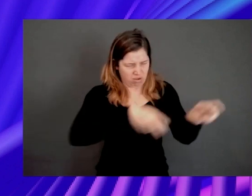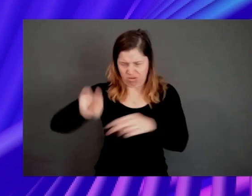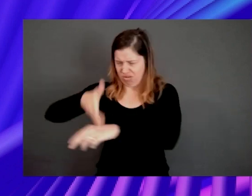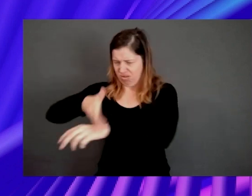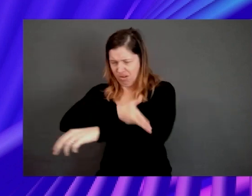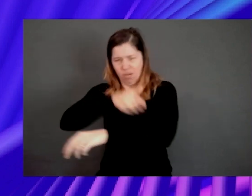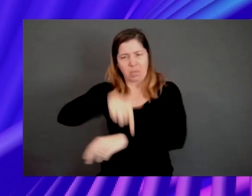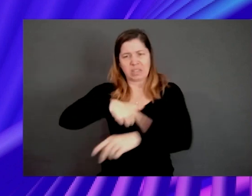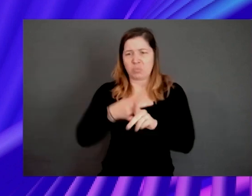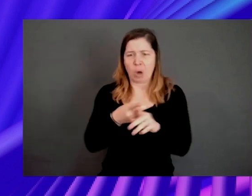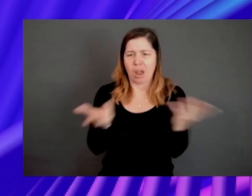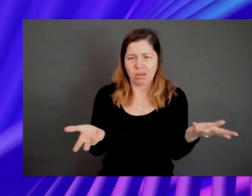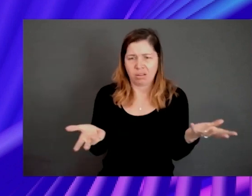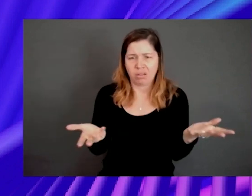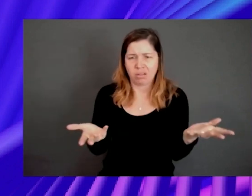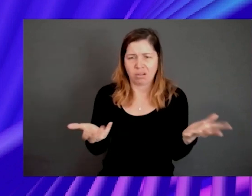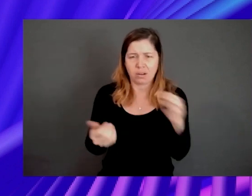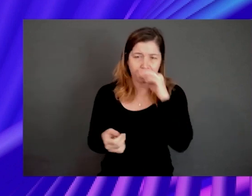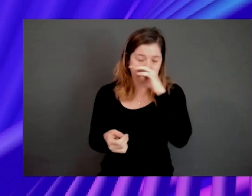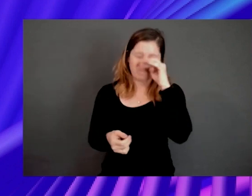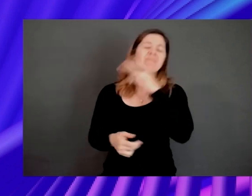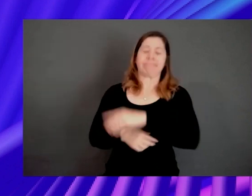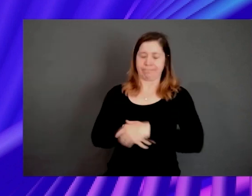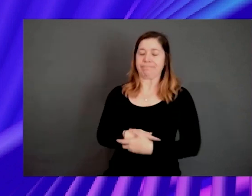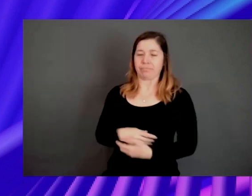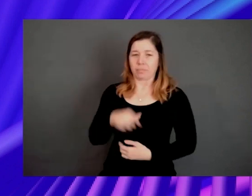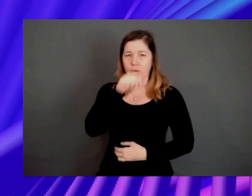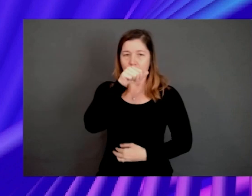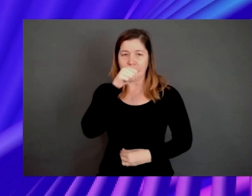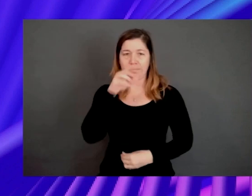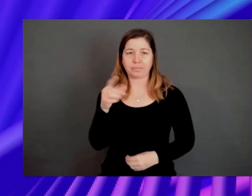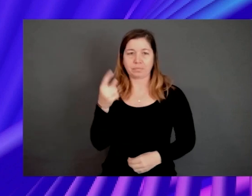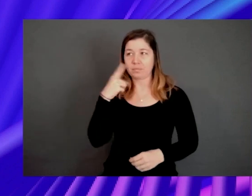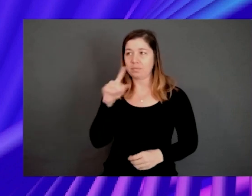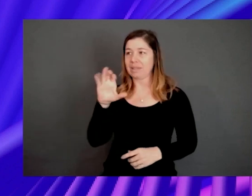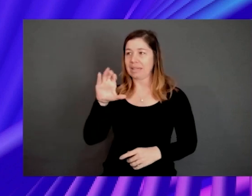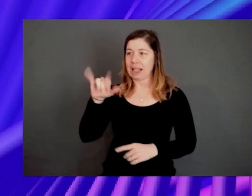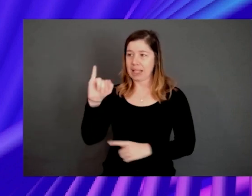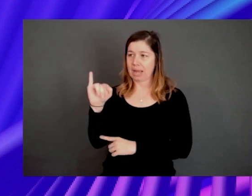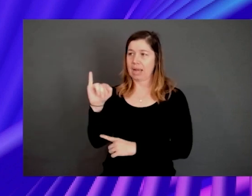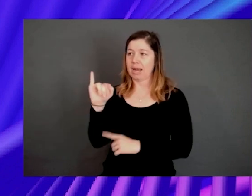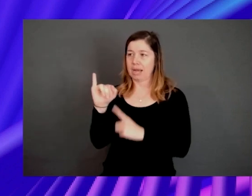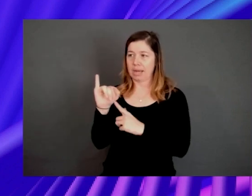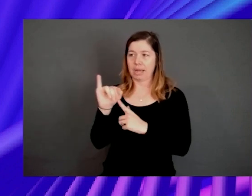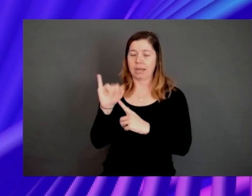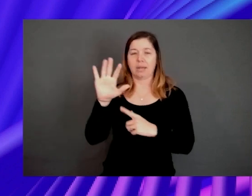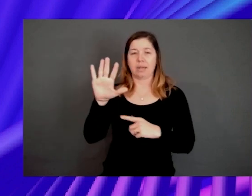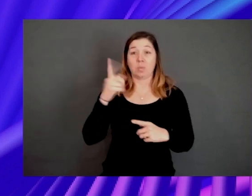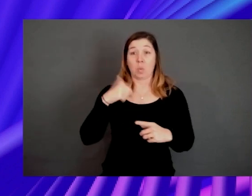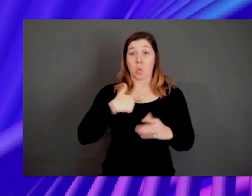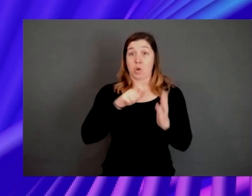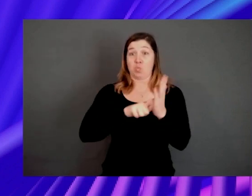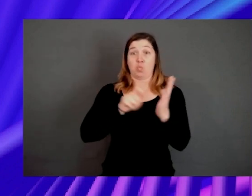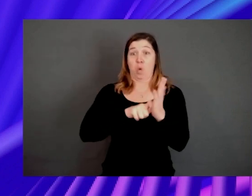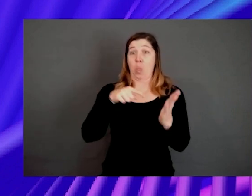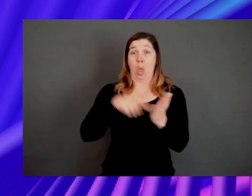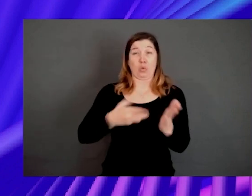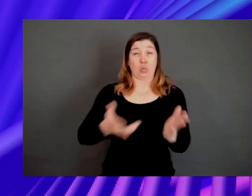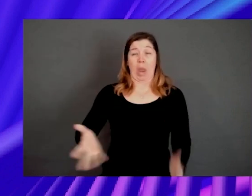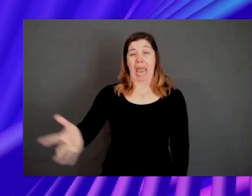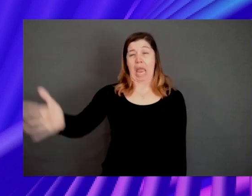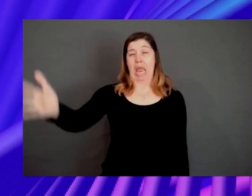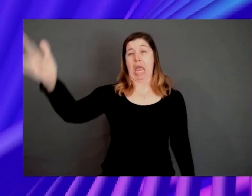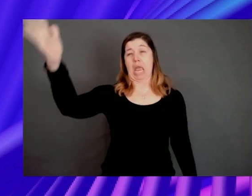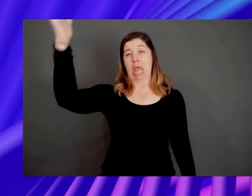Well, I think we talked about for the CLI, when we wrote those wizards way back when, right? It was this is